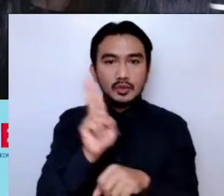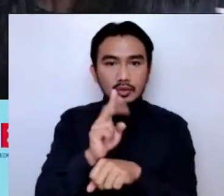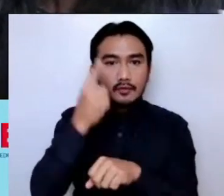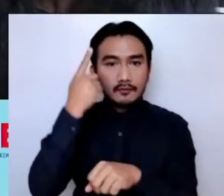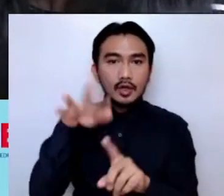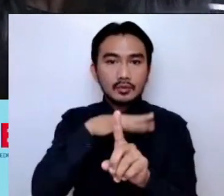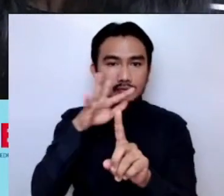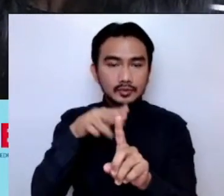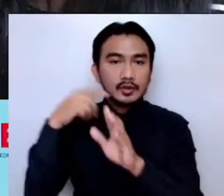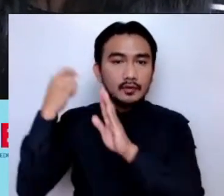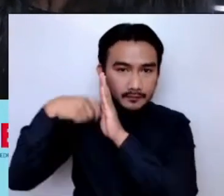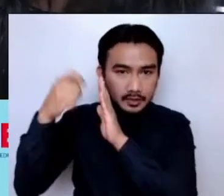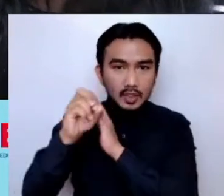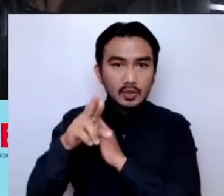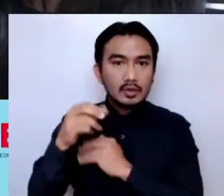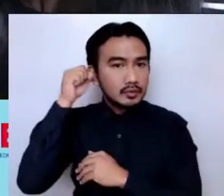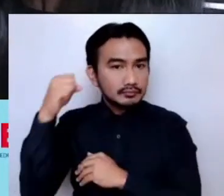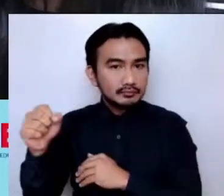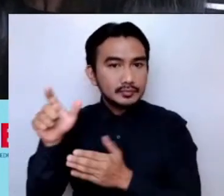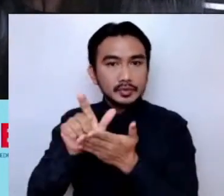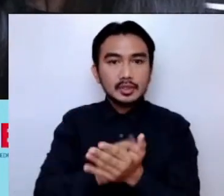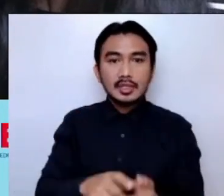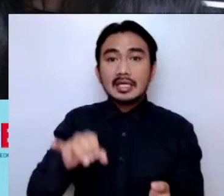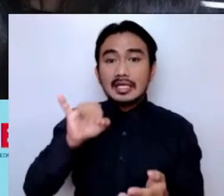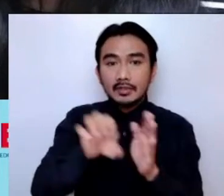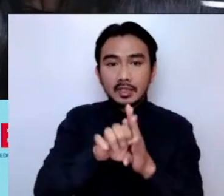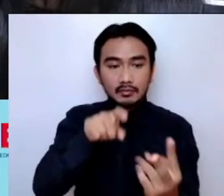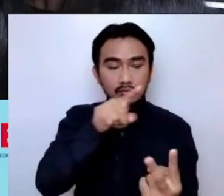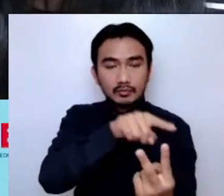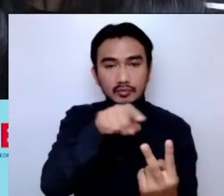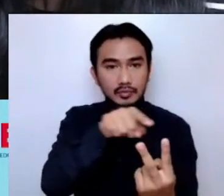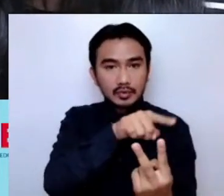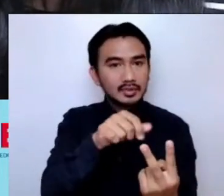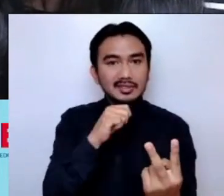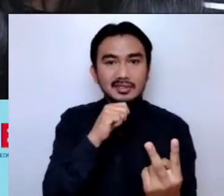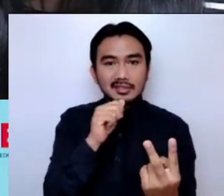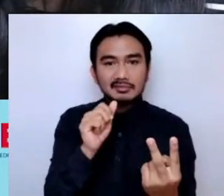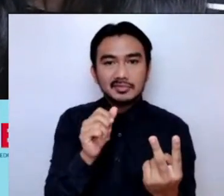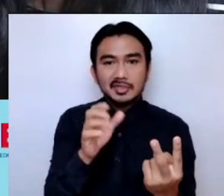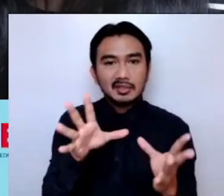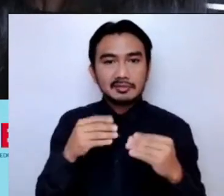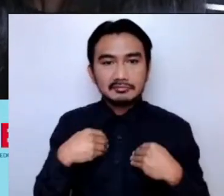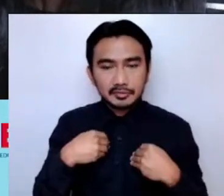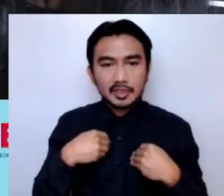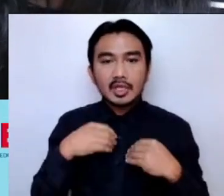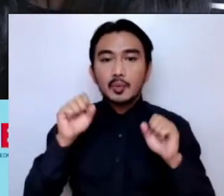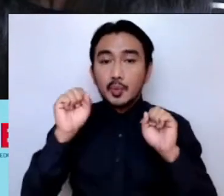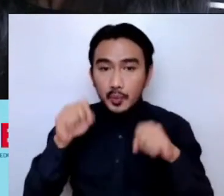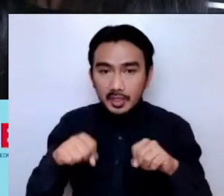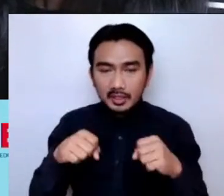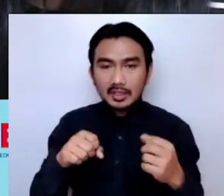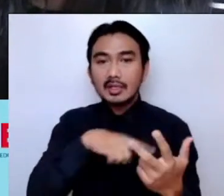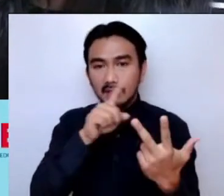audio lesson. If options 1 and 2 are neither applicable, then that's the time you will take option 3